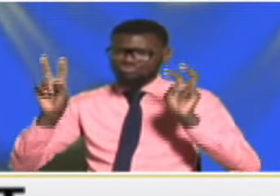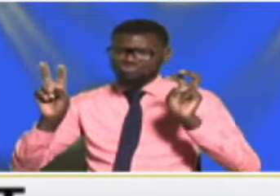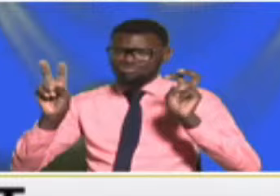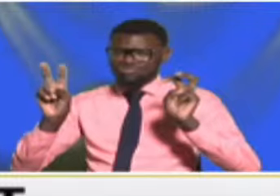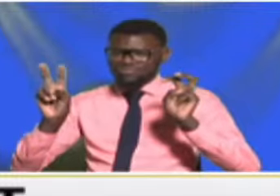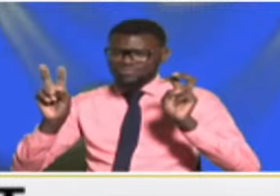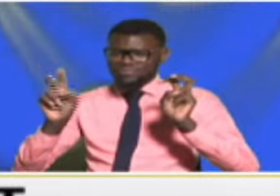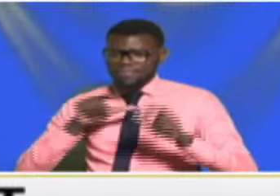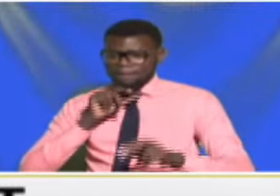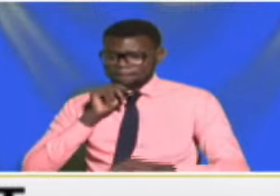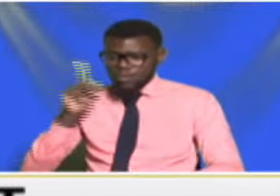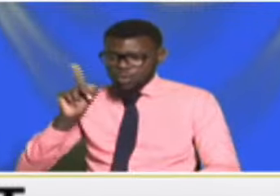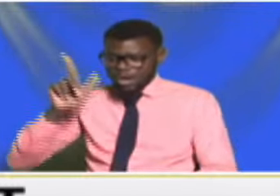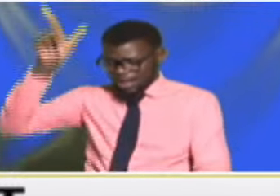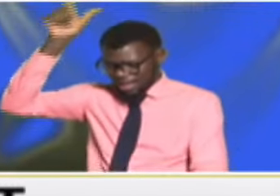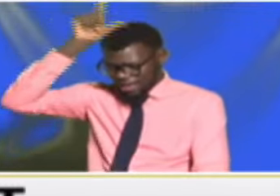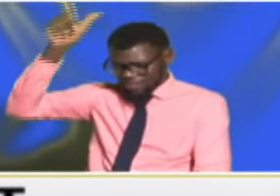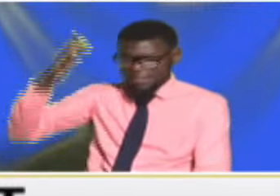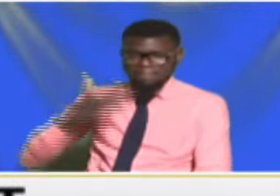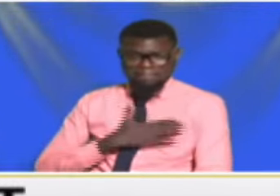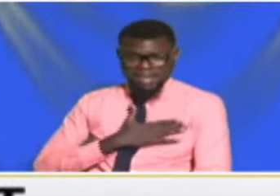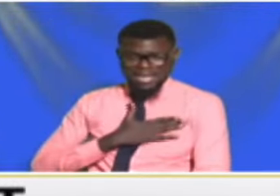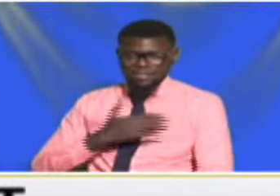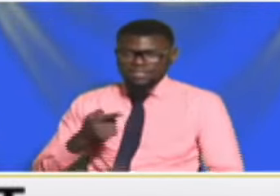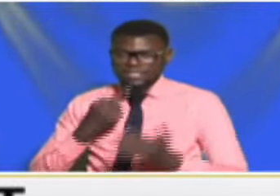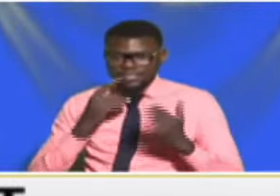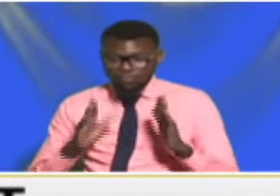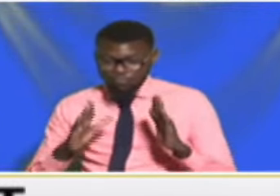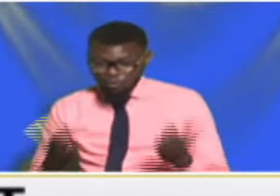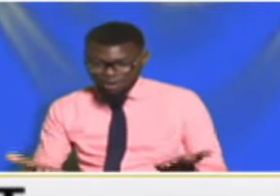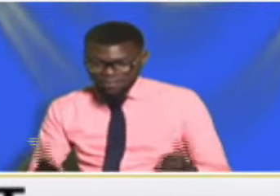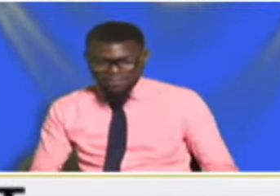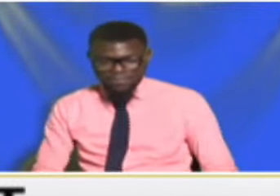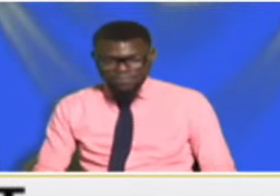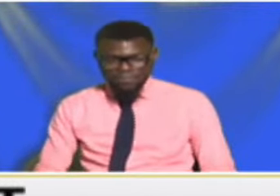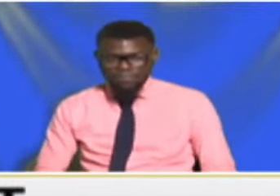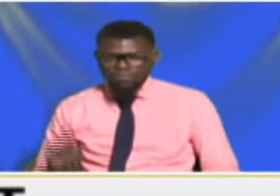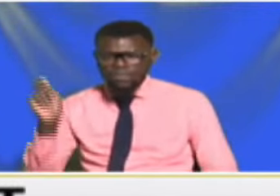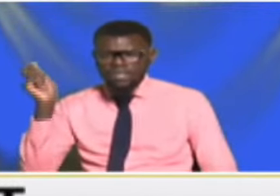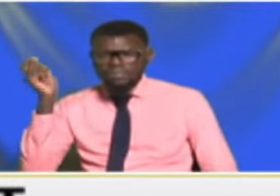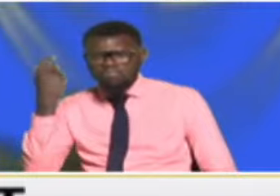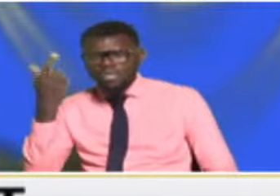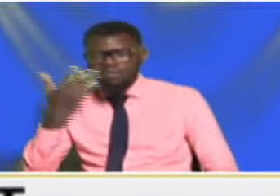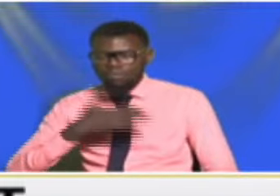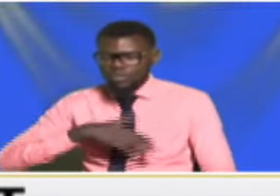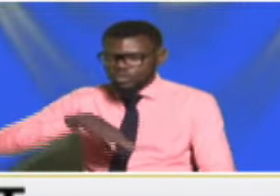village who was saying, the president has let us down.